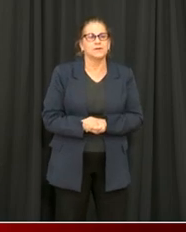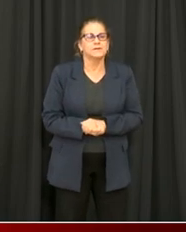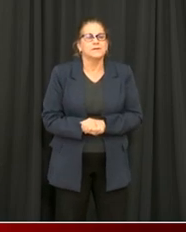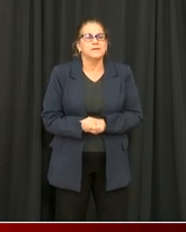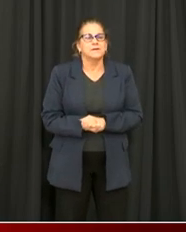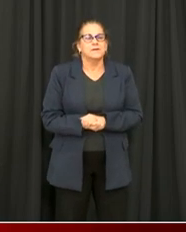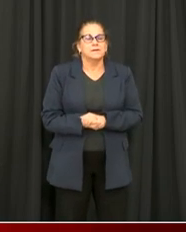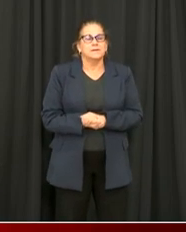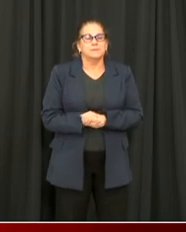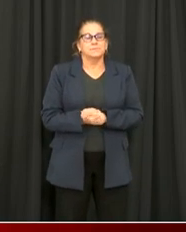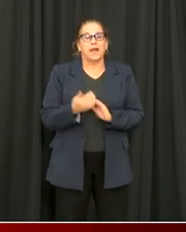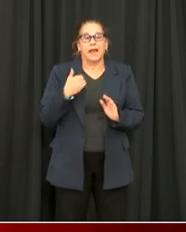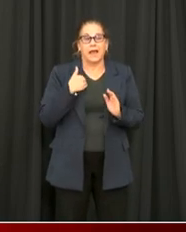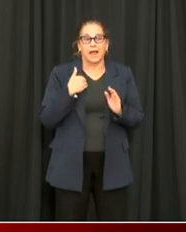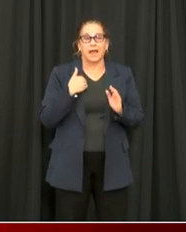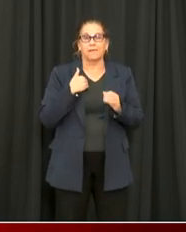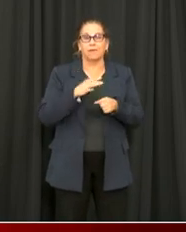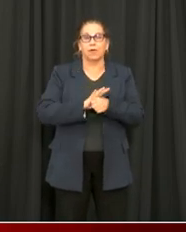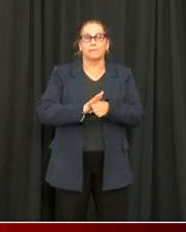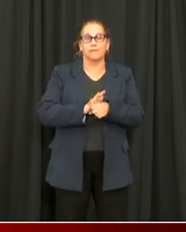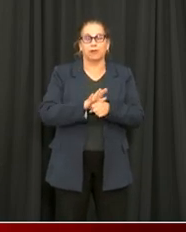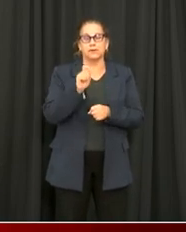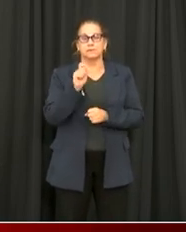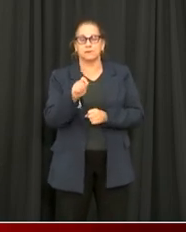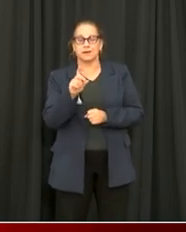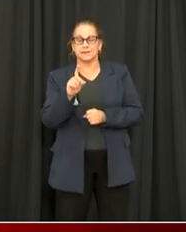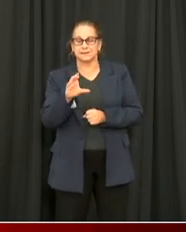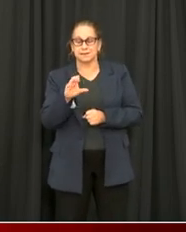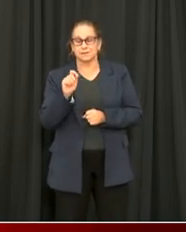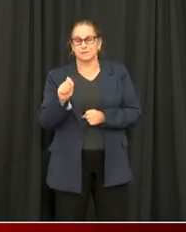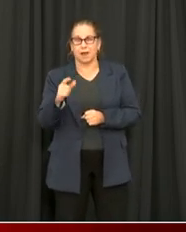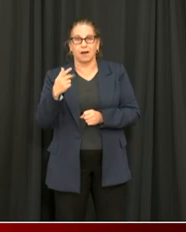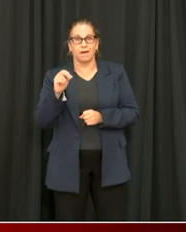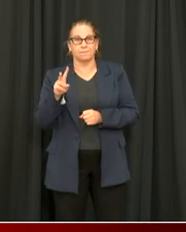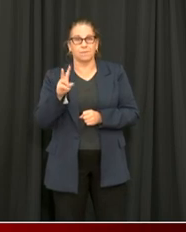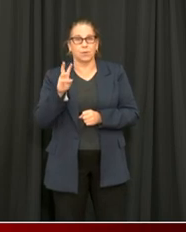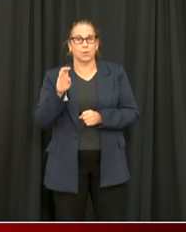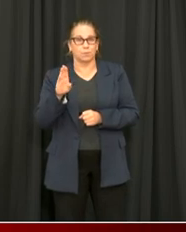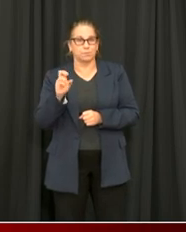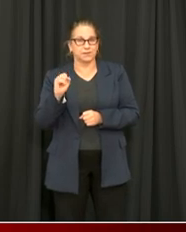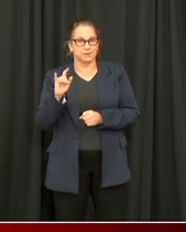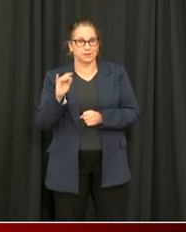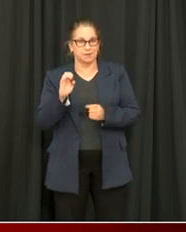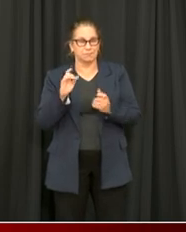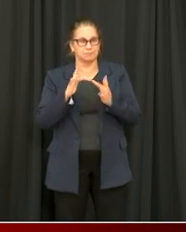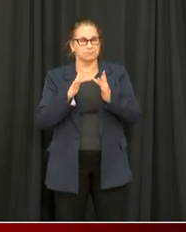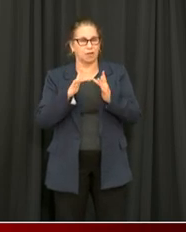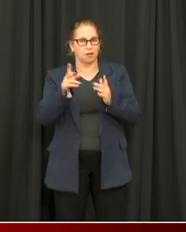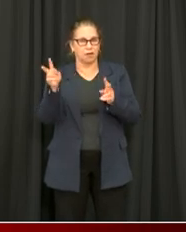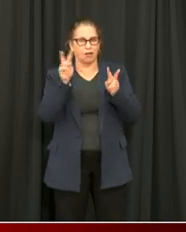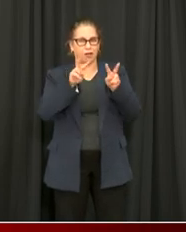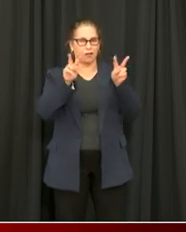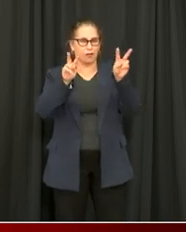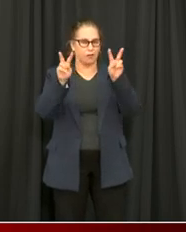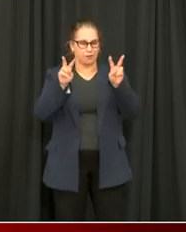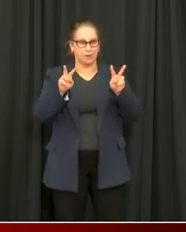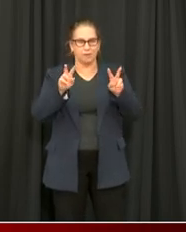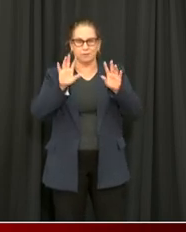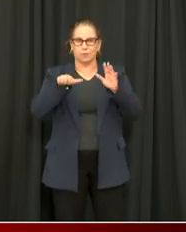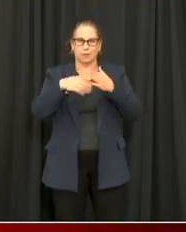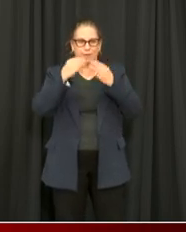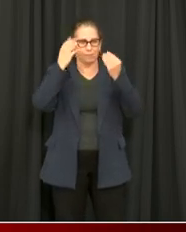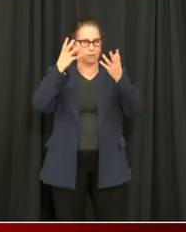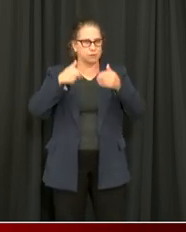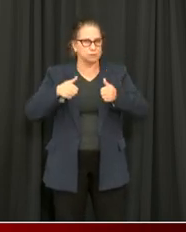reopening, we think, if our trends continue on this Monday. Yes. Yes. Morning,